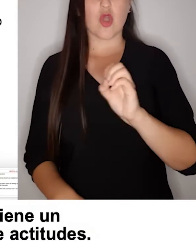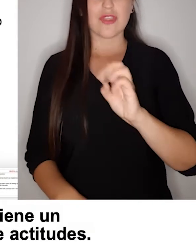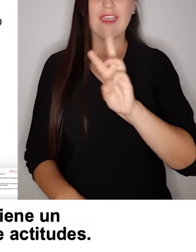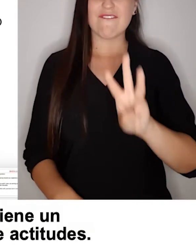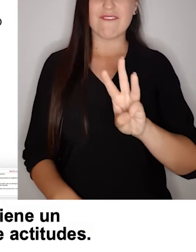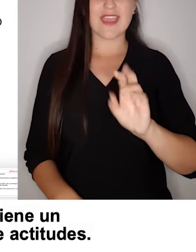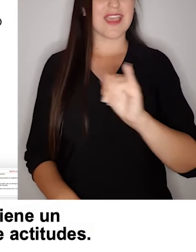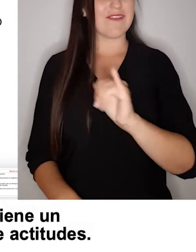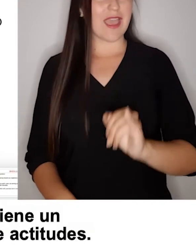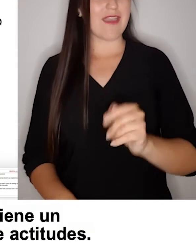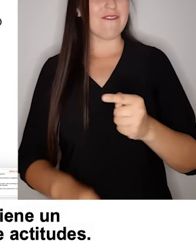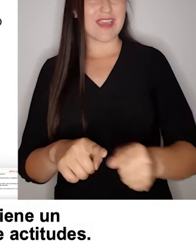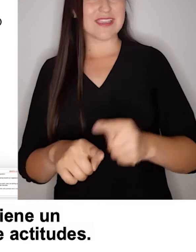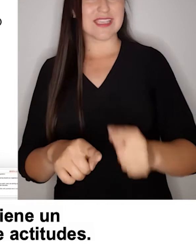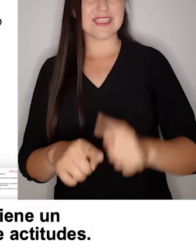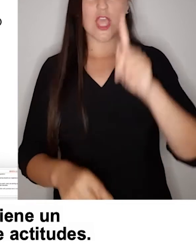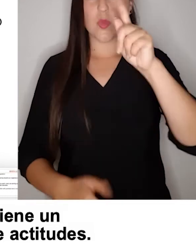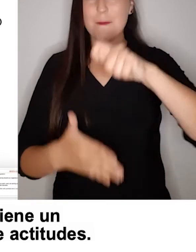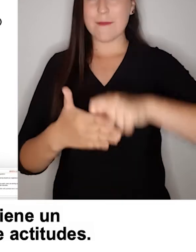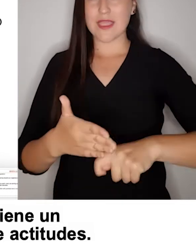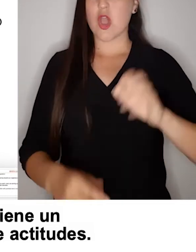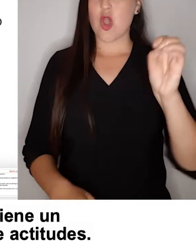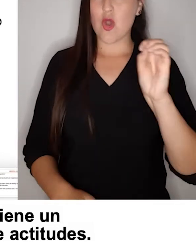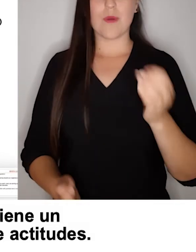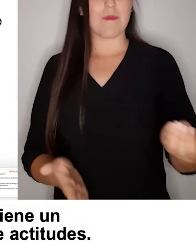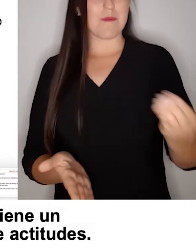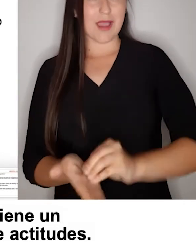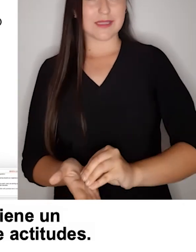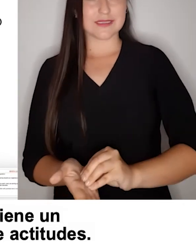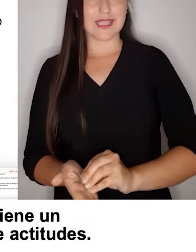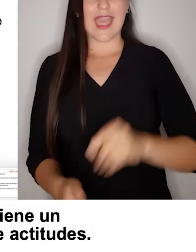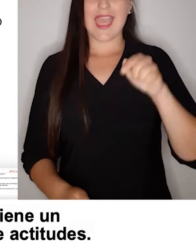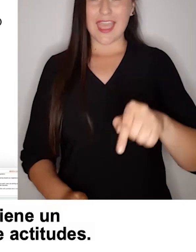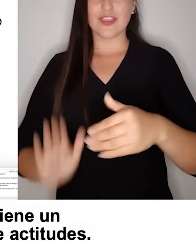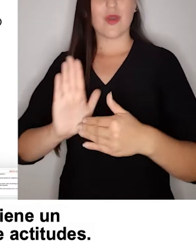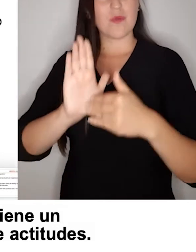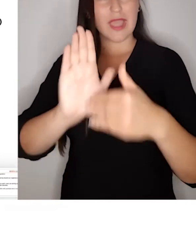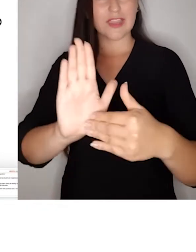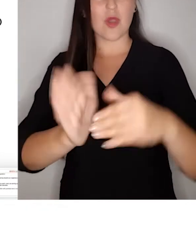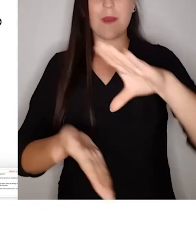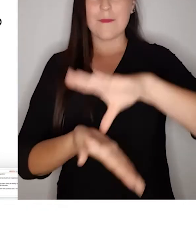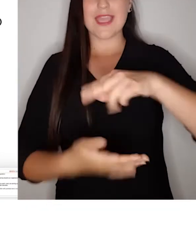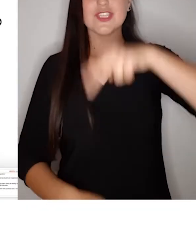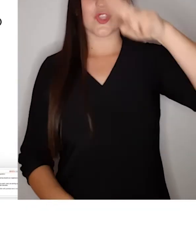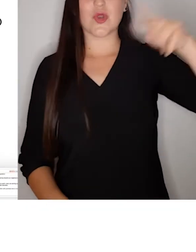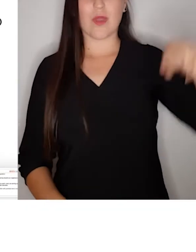This shows us that Norway still has a long way to go in terms of attitudes.